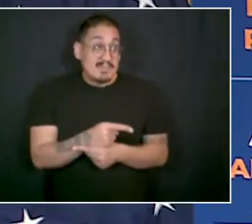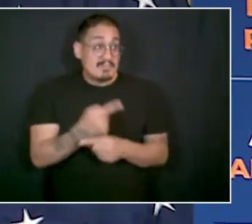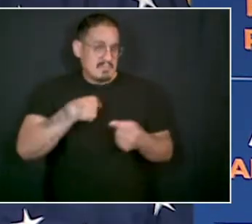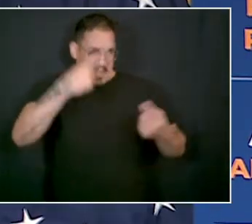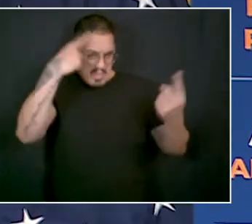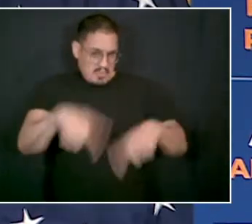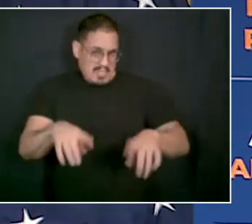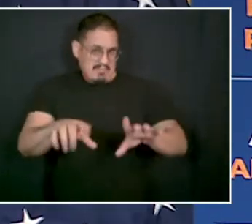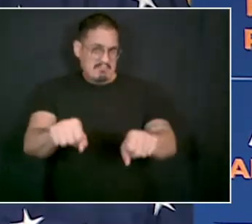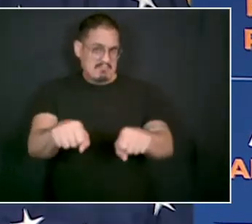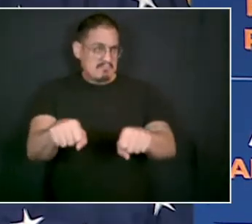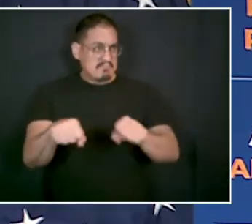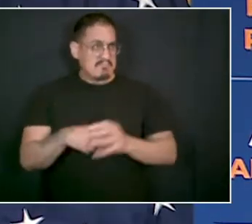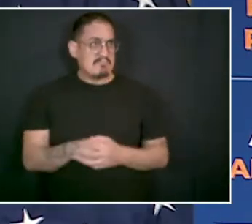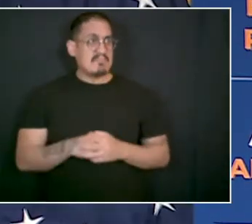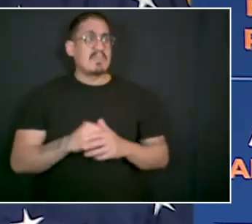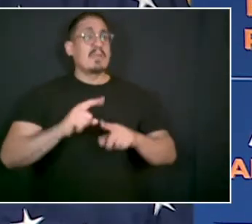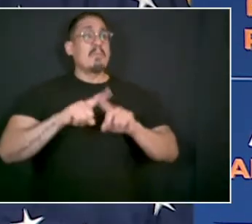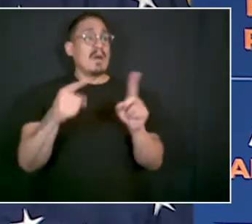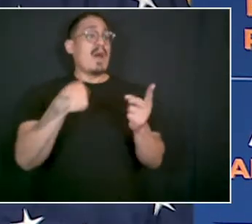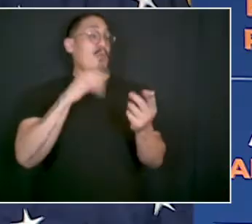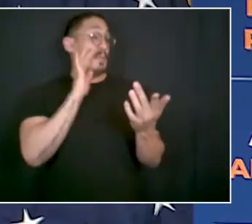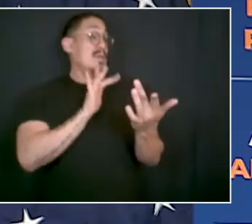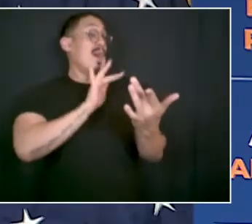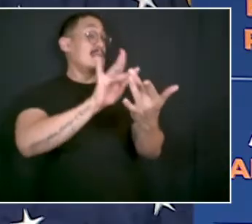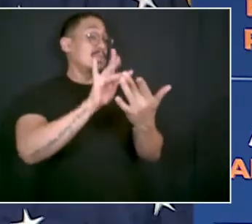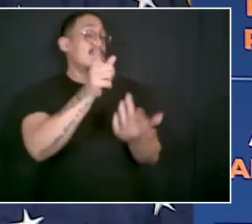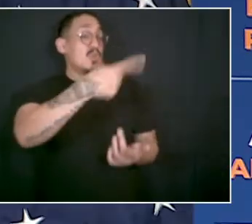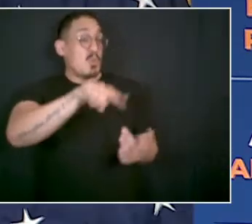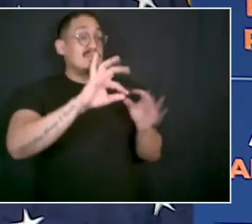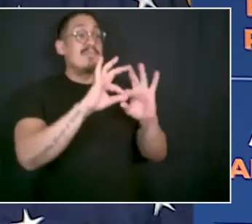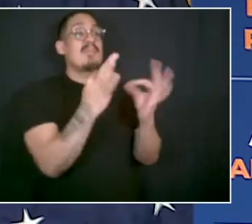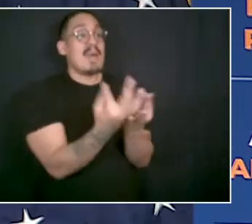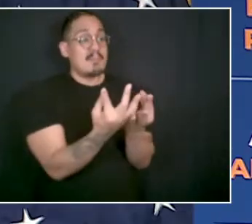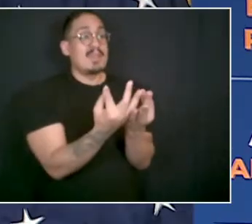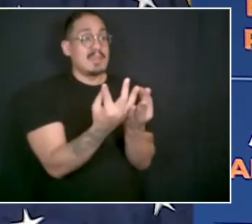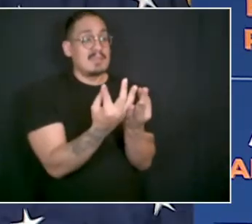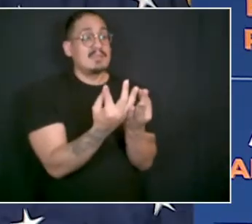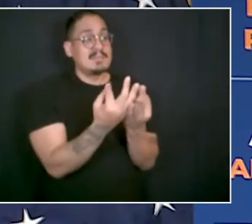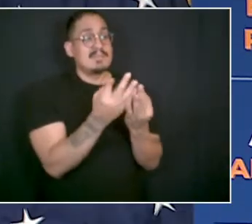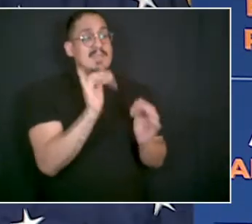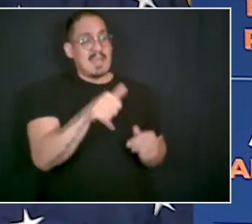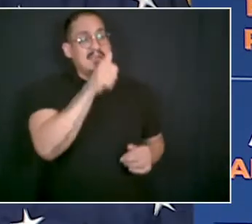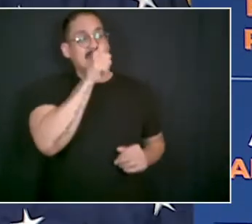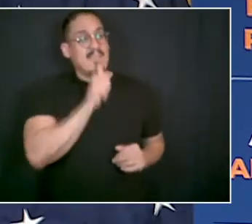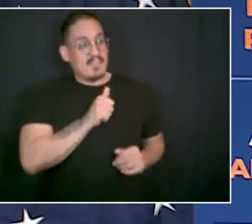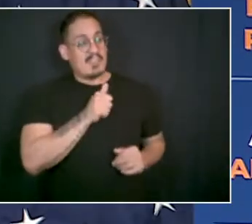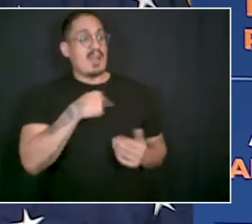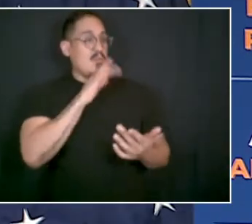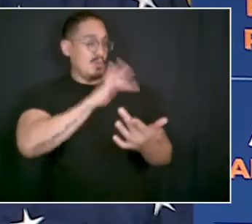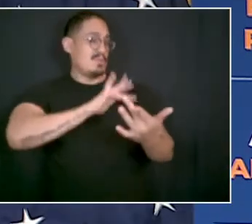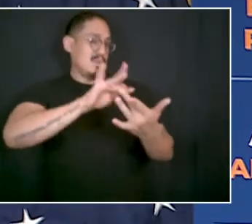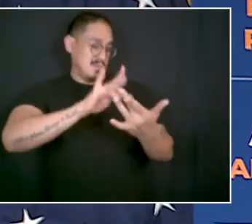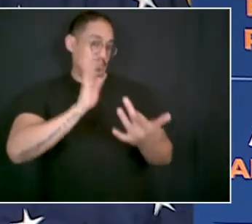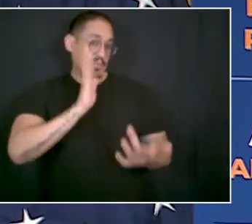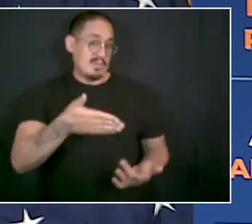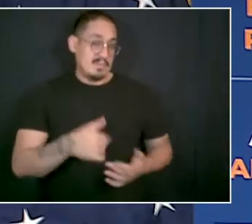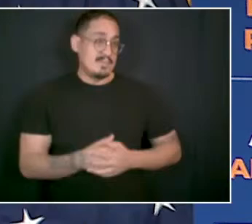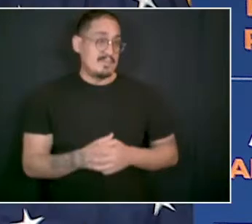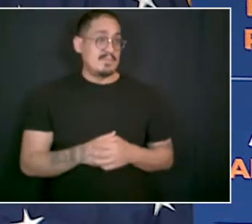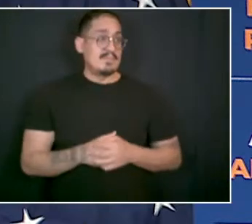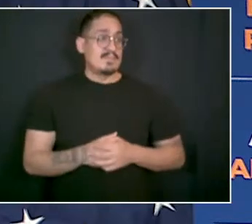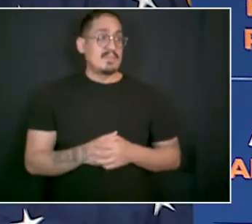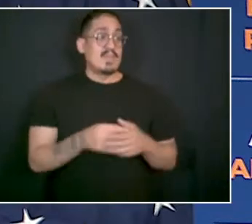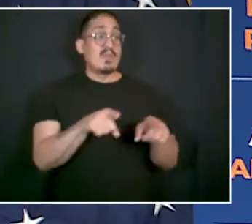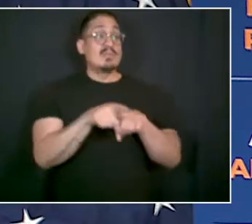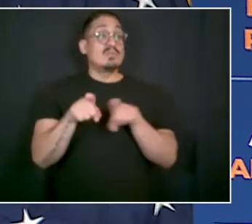But also, if you go back, do an analysis back then. There was racial disparity in how he dealt with even